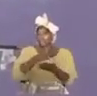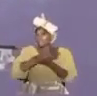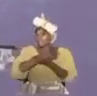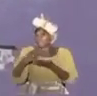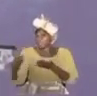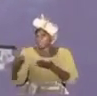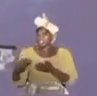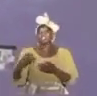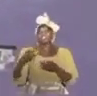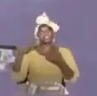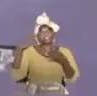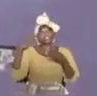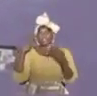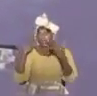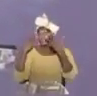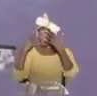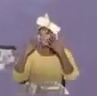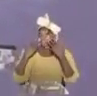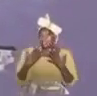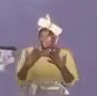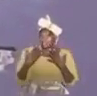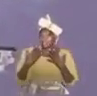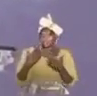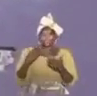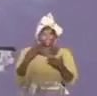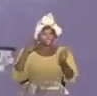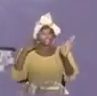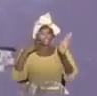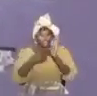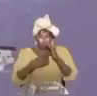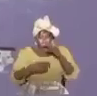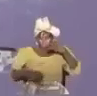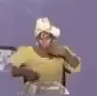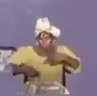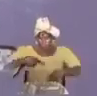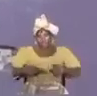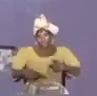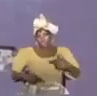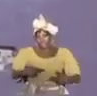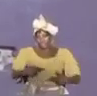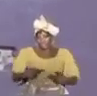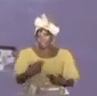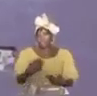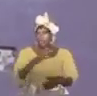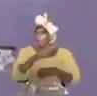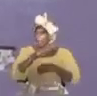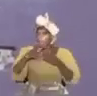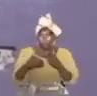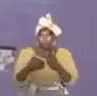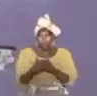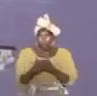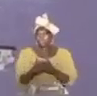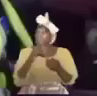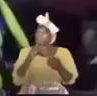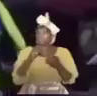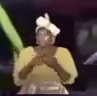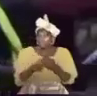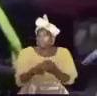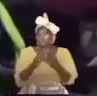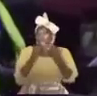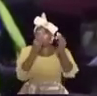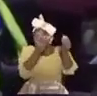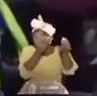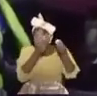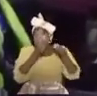Bible captures sadness. The Bible captures rejoicing. All captured within this Bible to give you a very